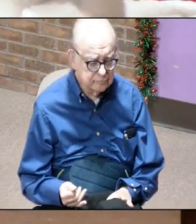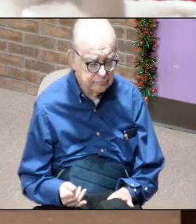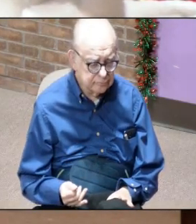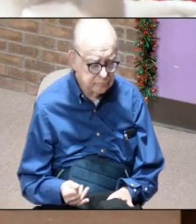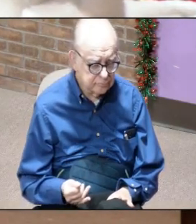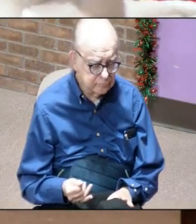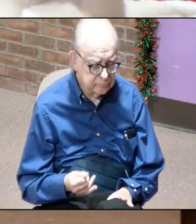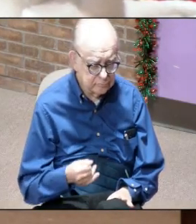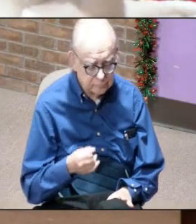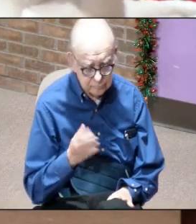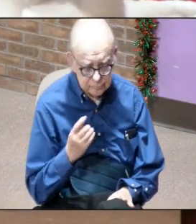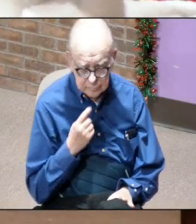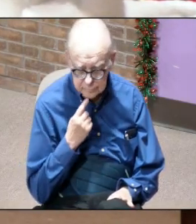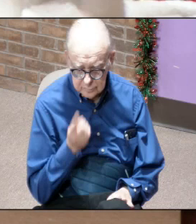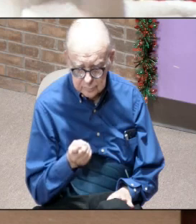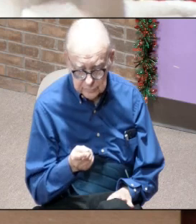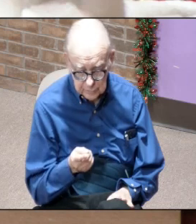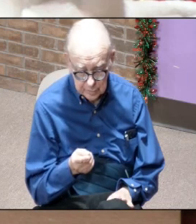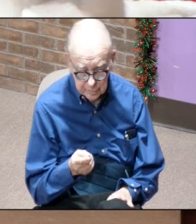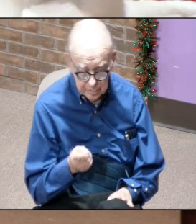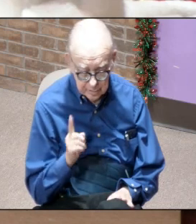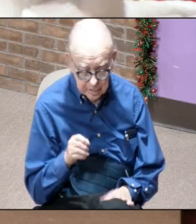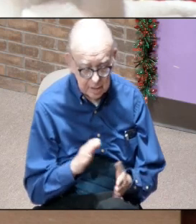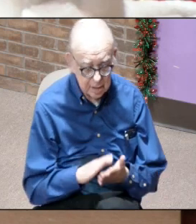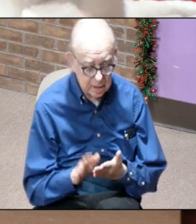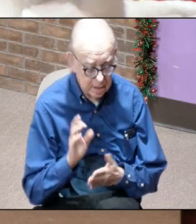you. You need to clean up your life.